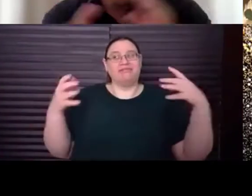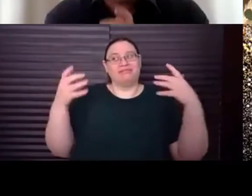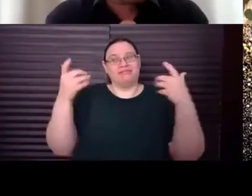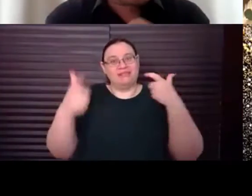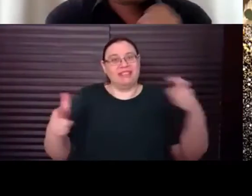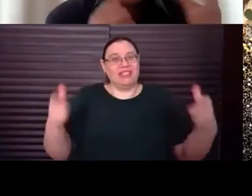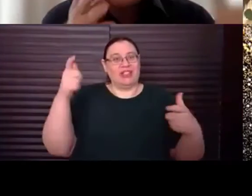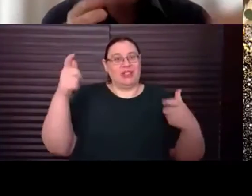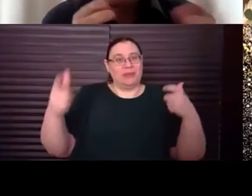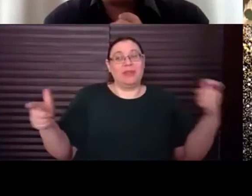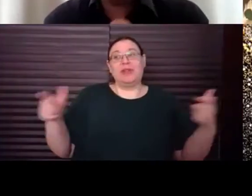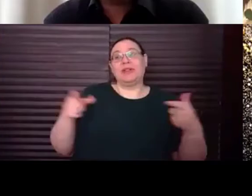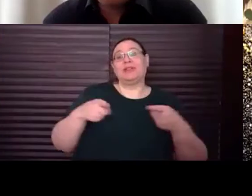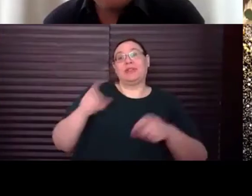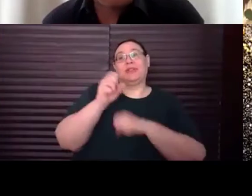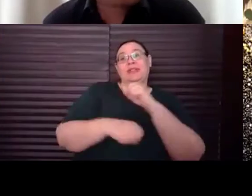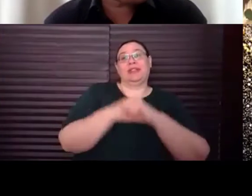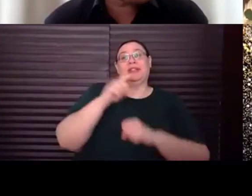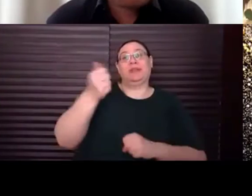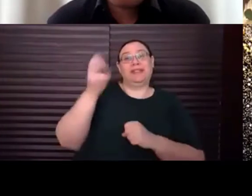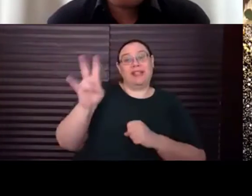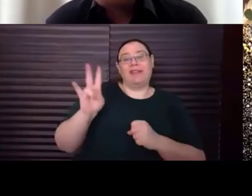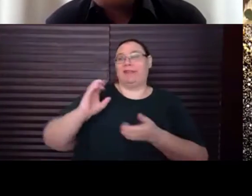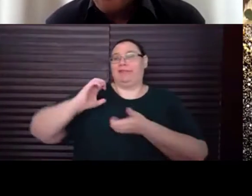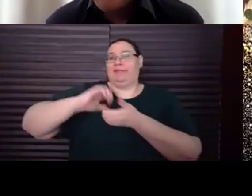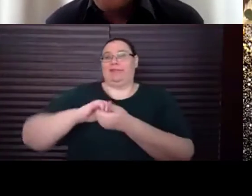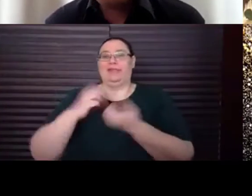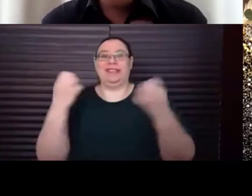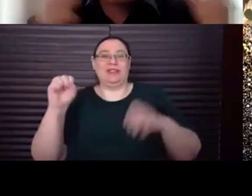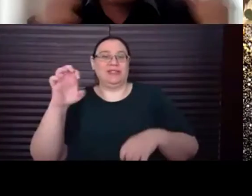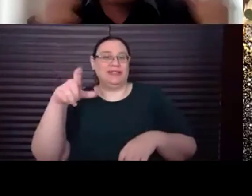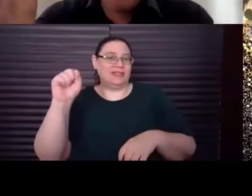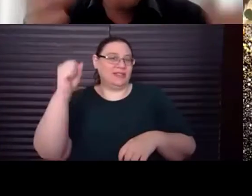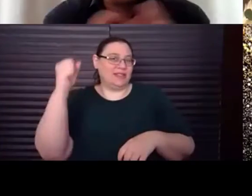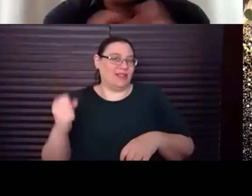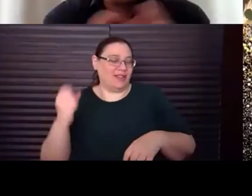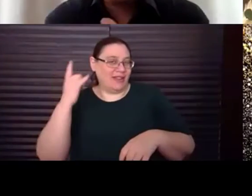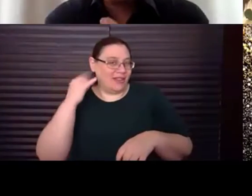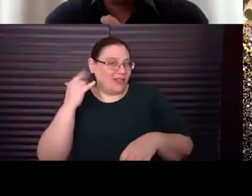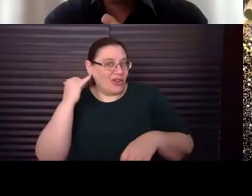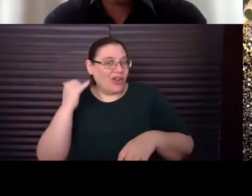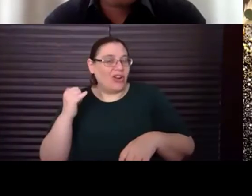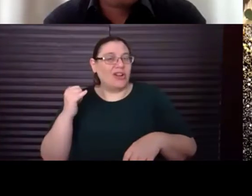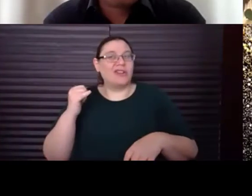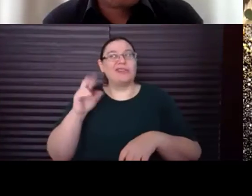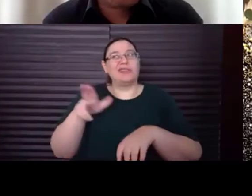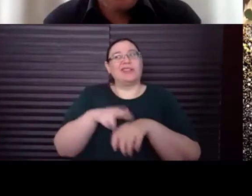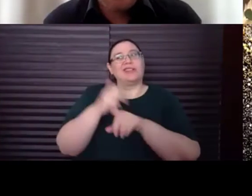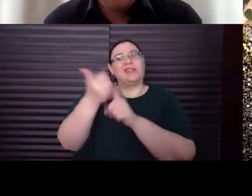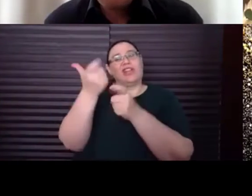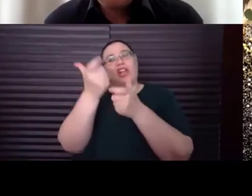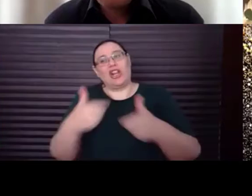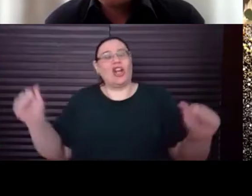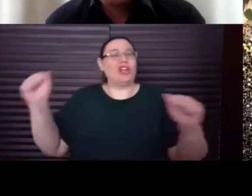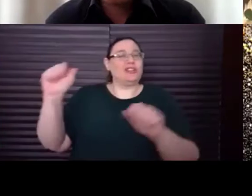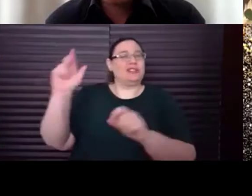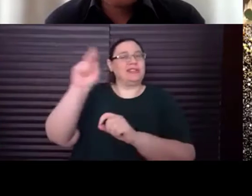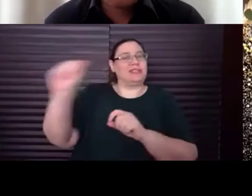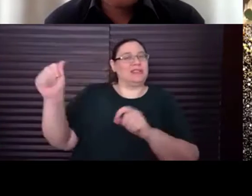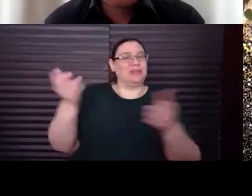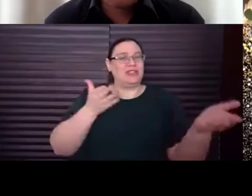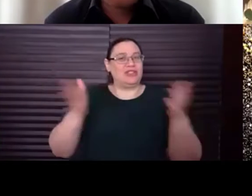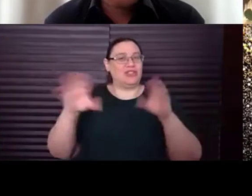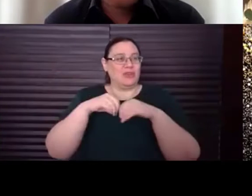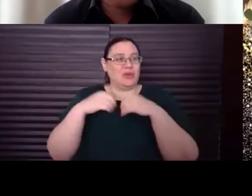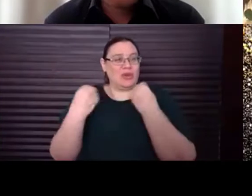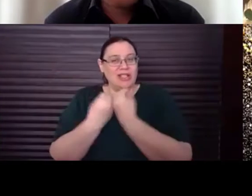In 2017, I partnered with Easterseals Southern California, the nation's largest disability services